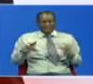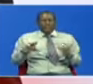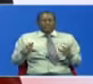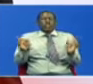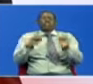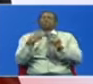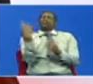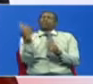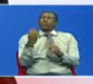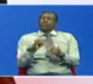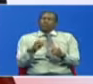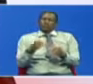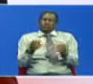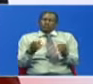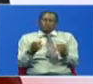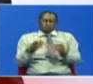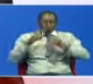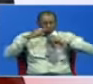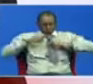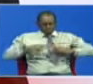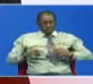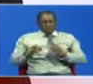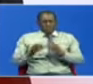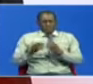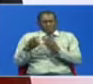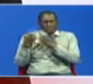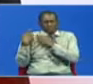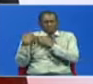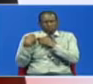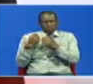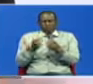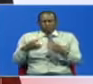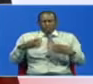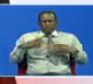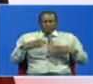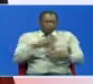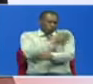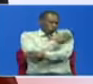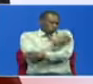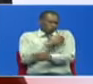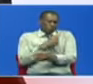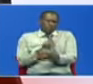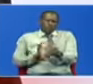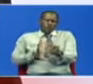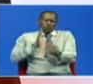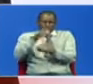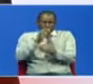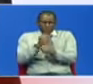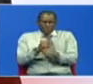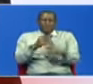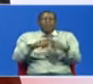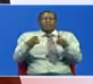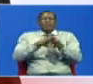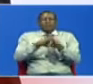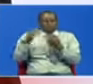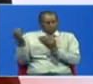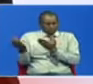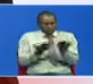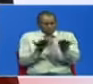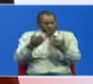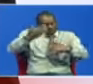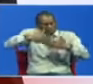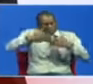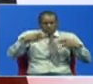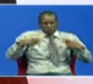to be able to relieve the burden of our healthcare system being overwhelmed, but also to bring services closer to the